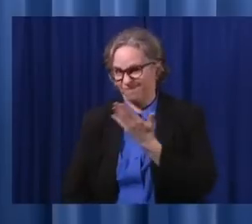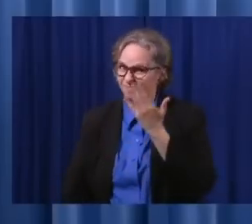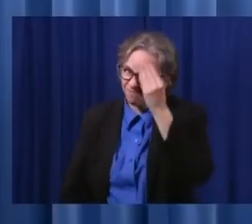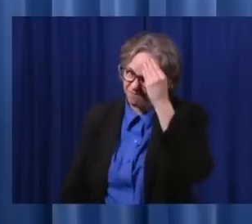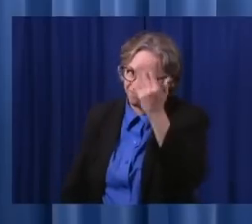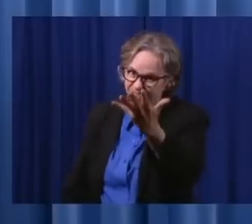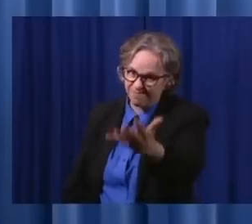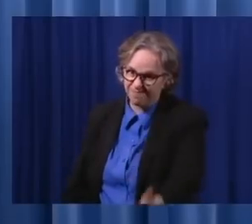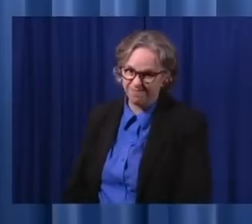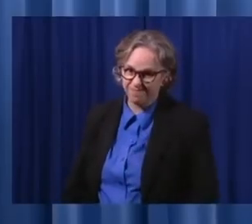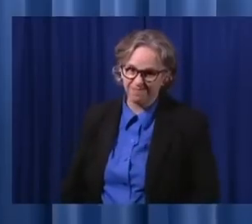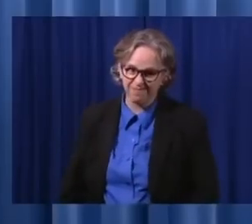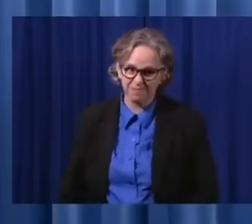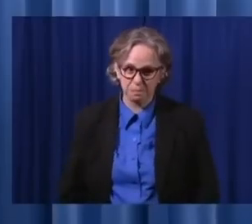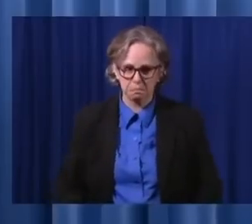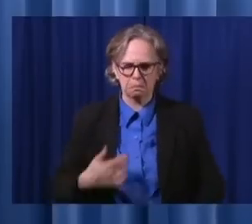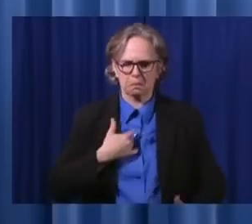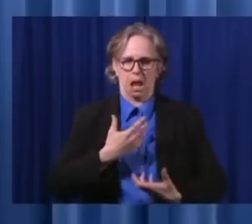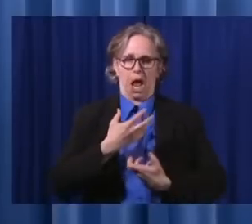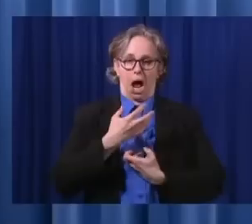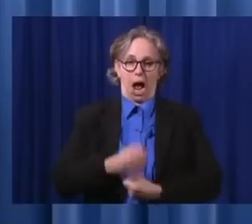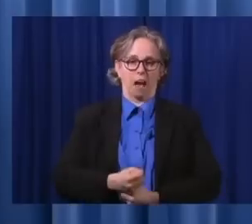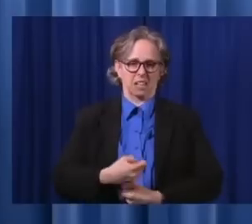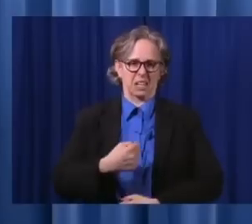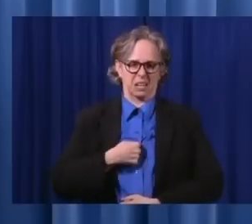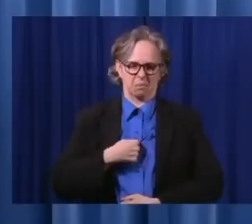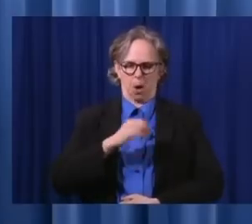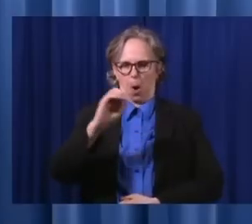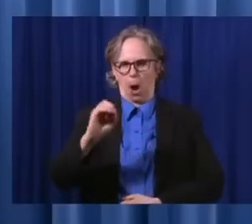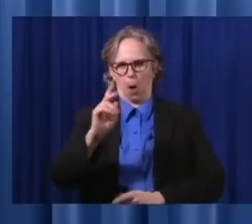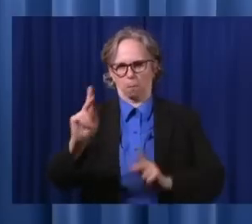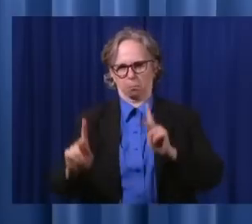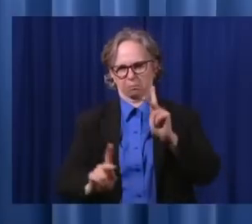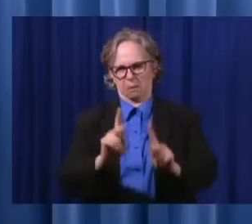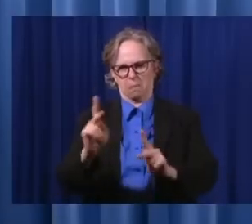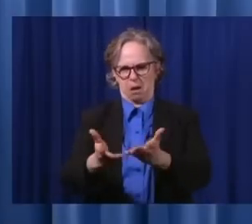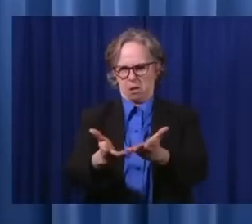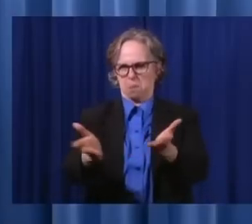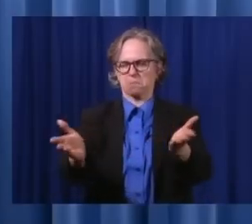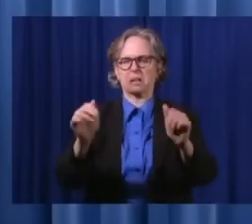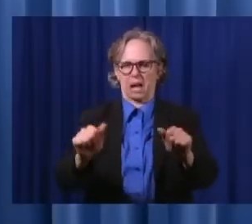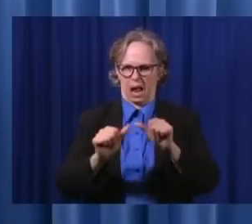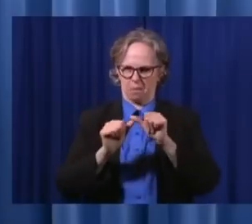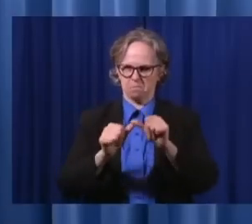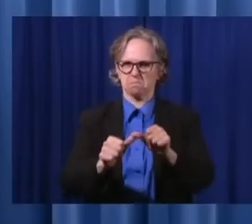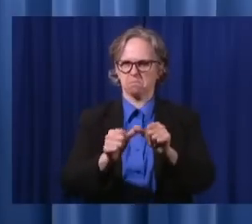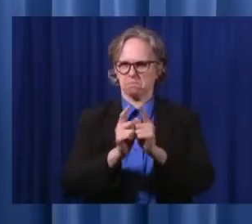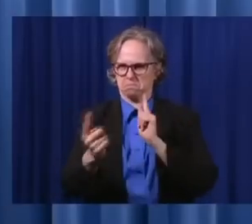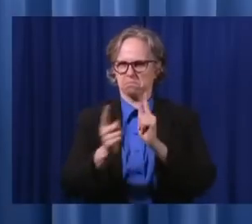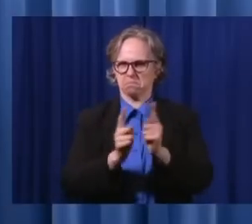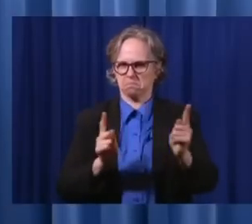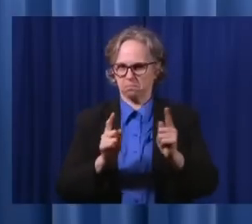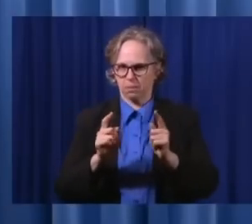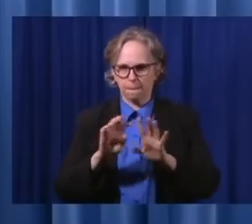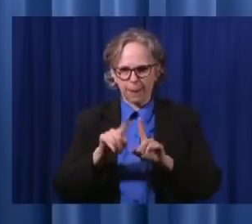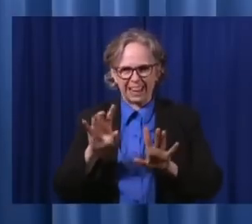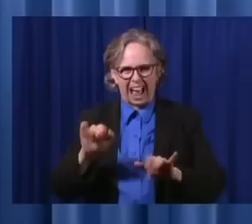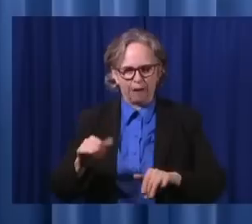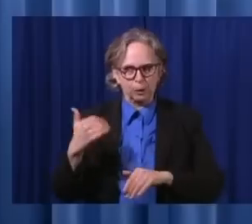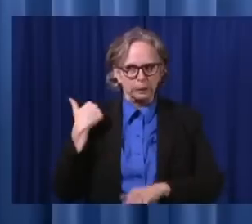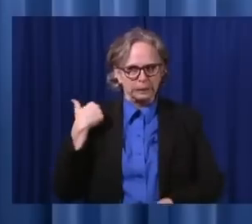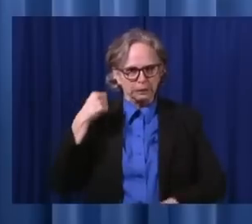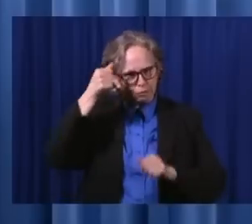that Ohioans are going to continue to do what they need to do, but we have to be mindful of it, and we have to talk about it, and we have to think about it.